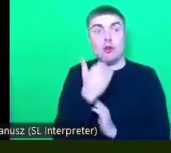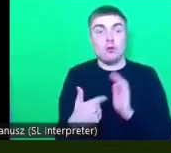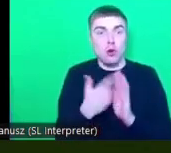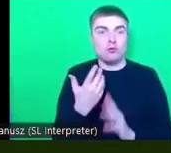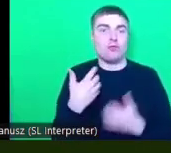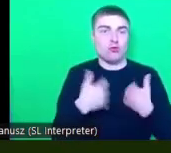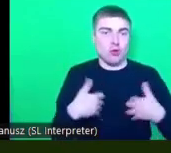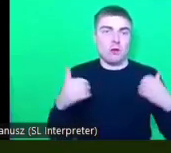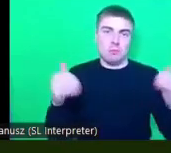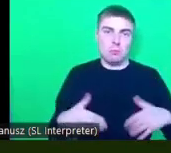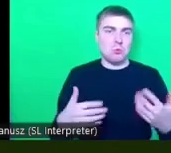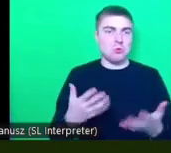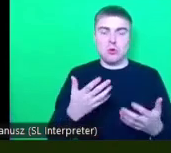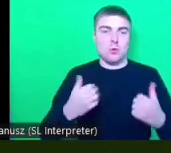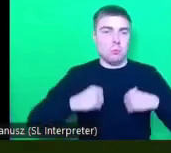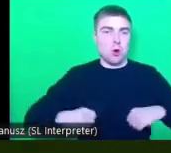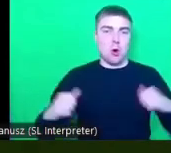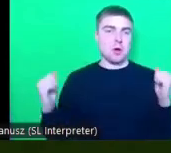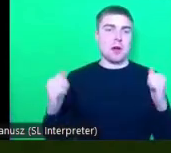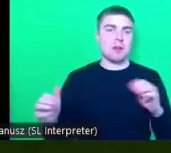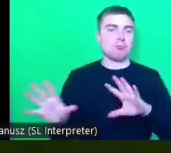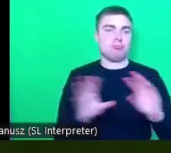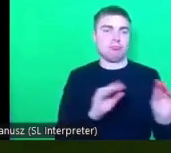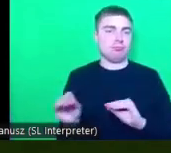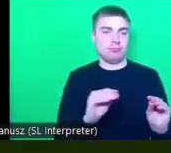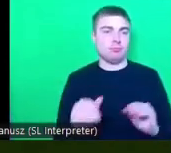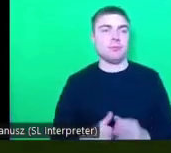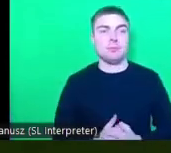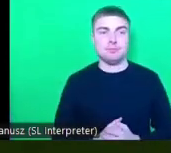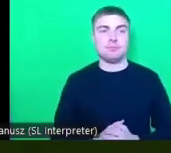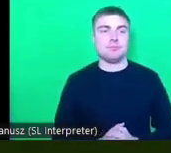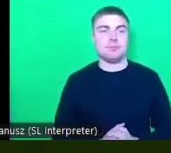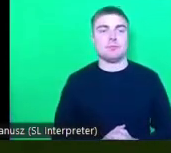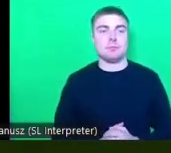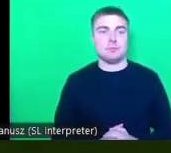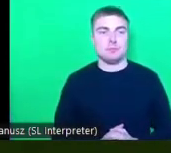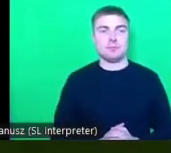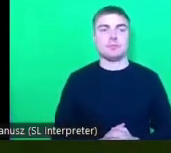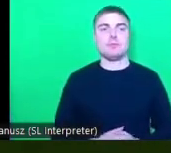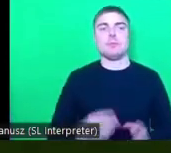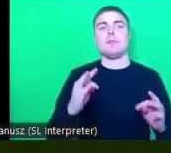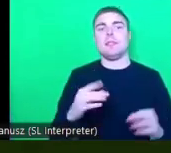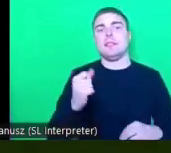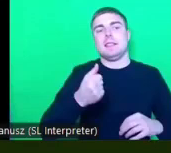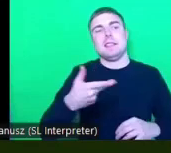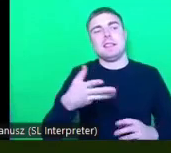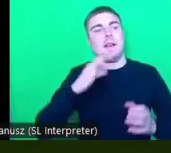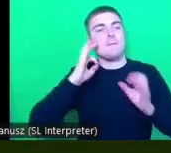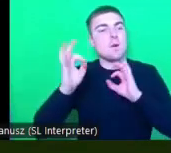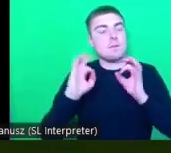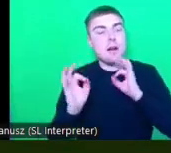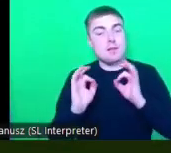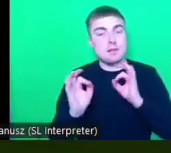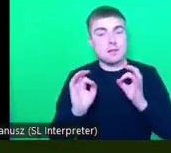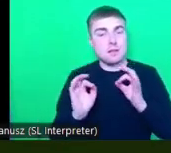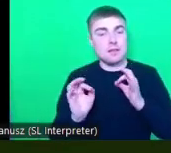many of those results that I will show you today are based on information from GPS-collared wolves. So we capture wolves during